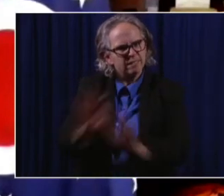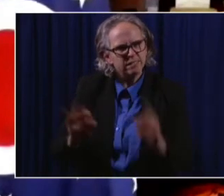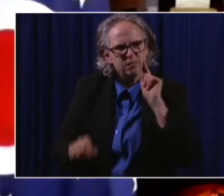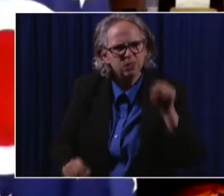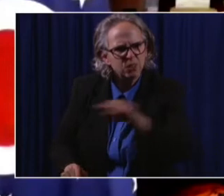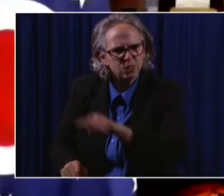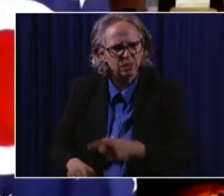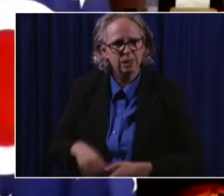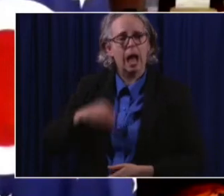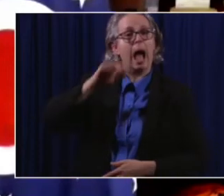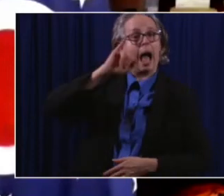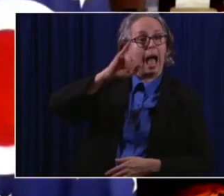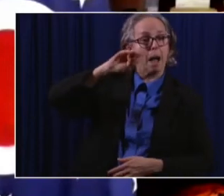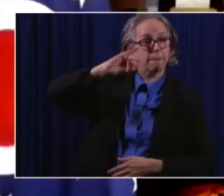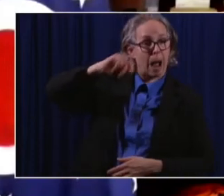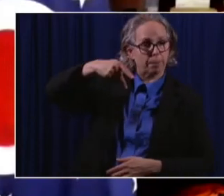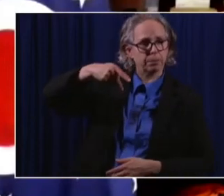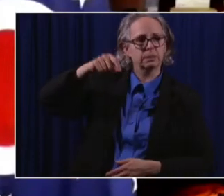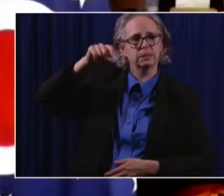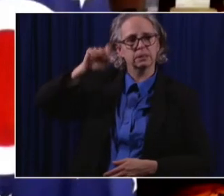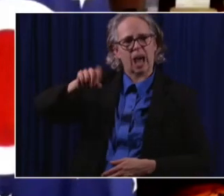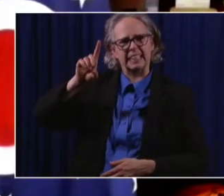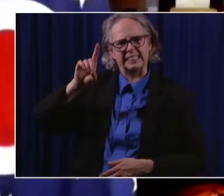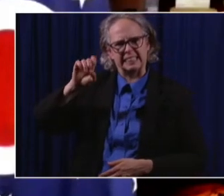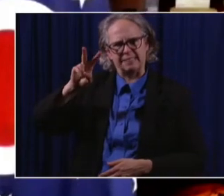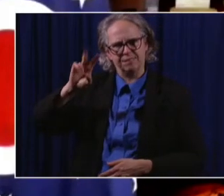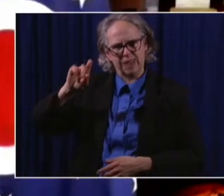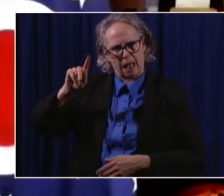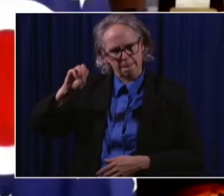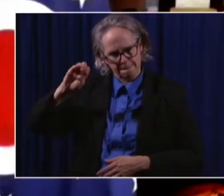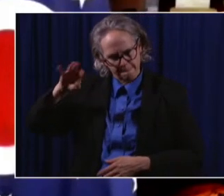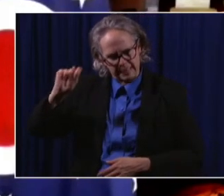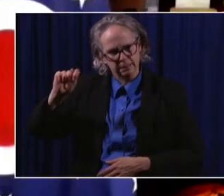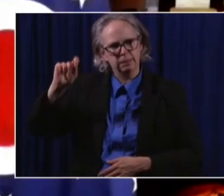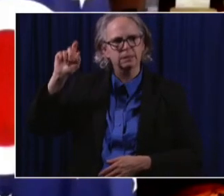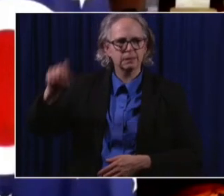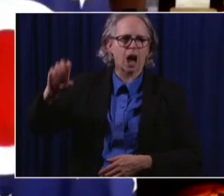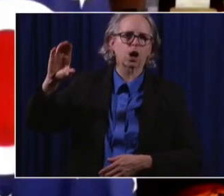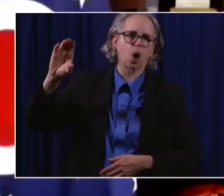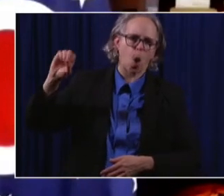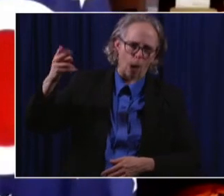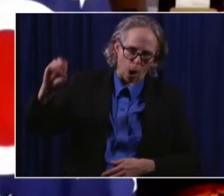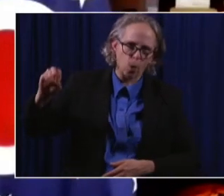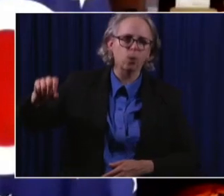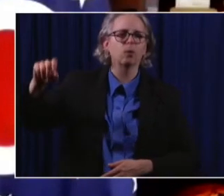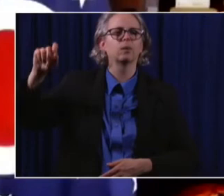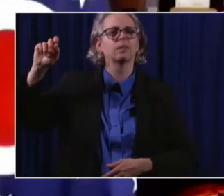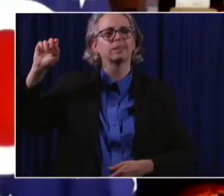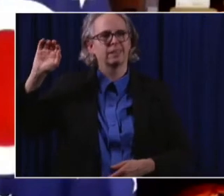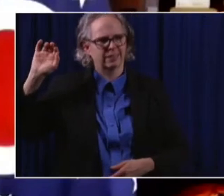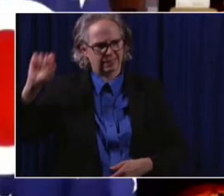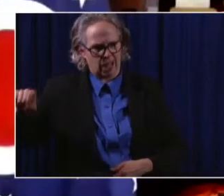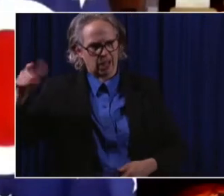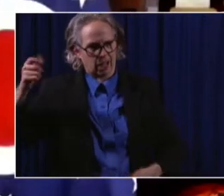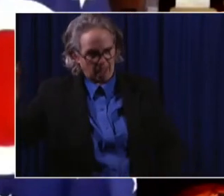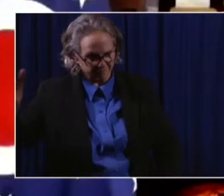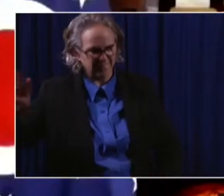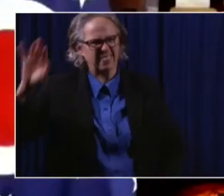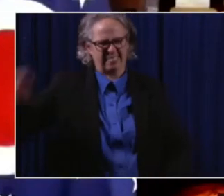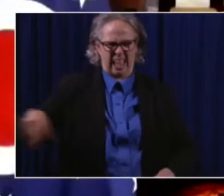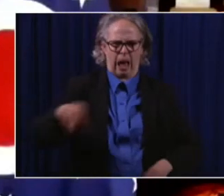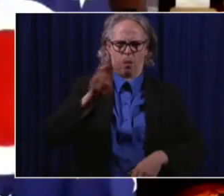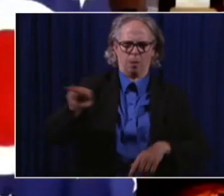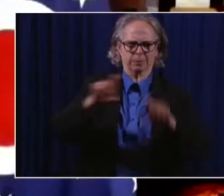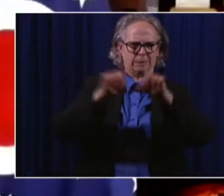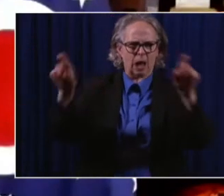imap.development.ohio.gov and look through all of the retraining opportunities that are out there. We can do them in a short period of time, do them before your unemployment runs